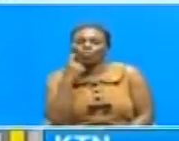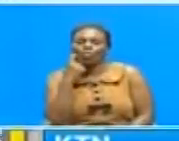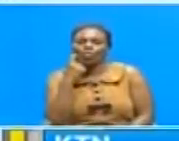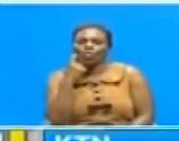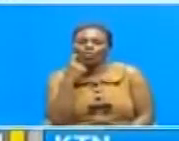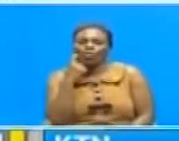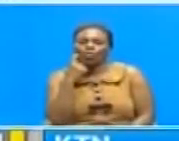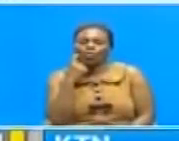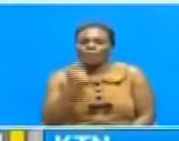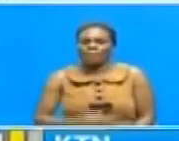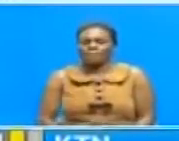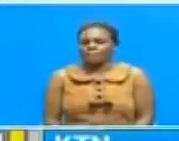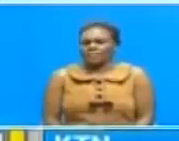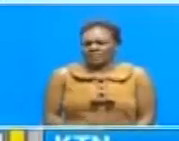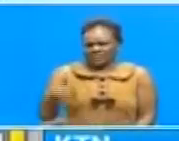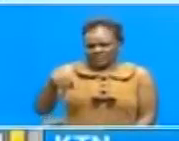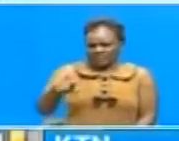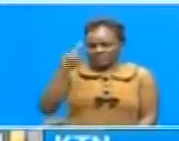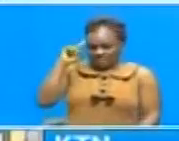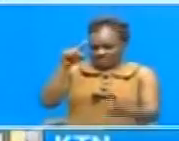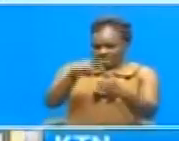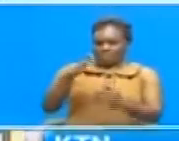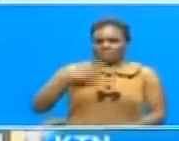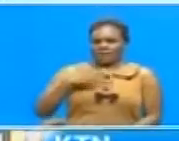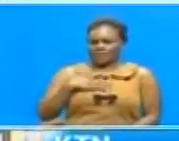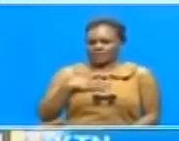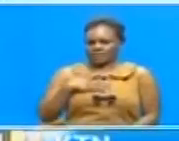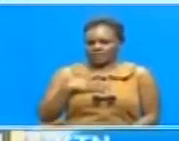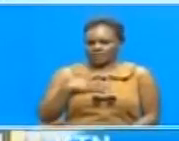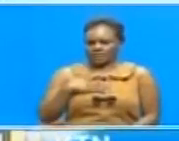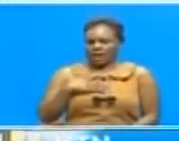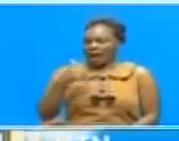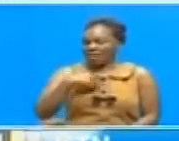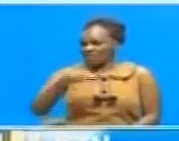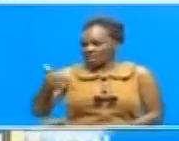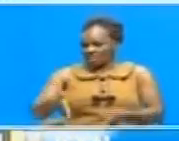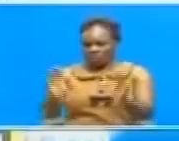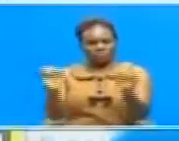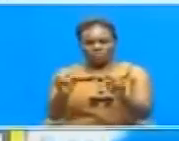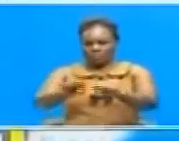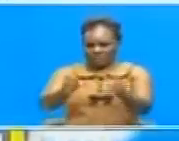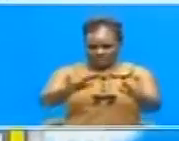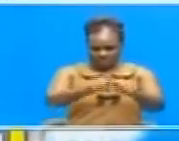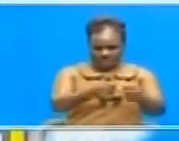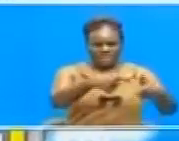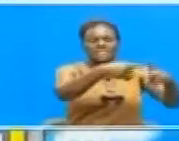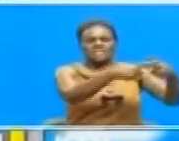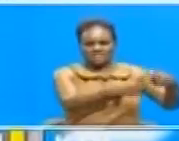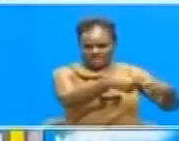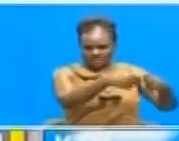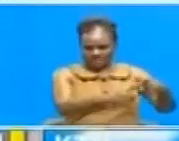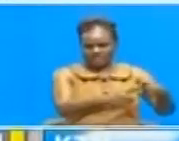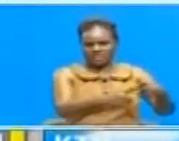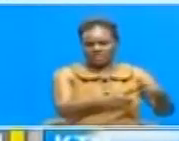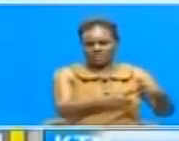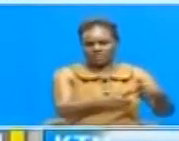wines and spirit shops. And they are the ones we targeted. We had no other way. We had to destroy those